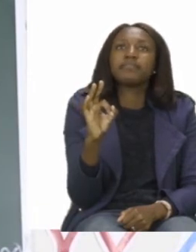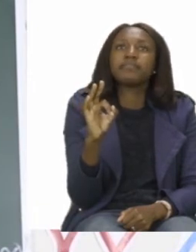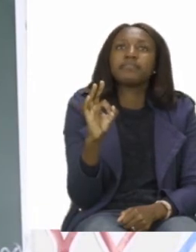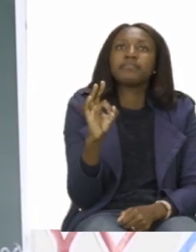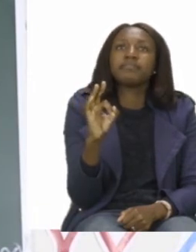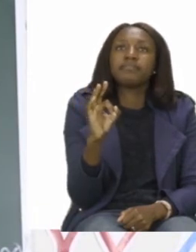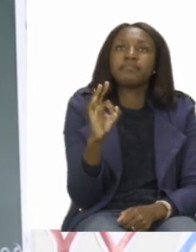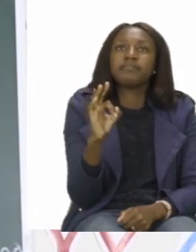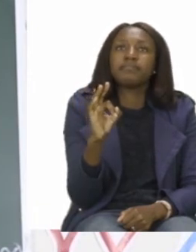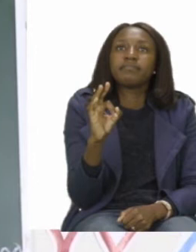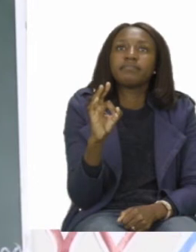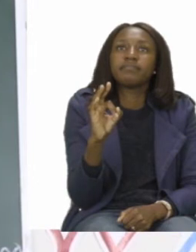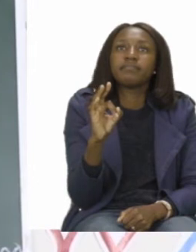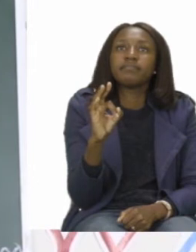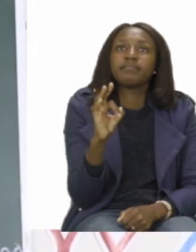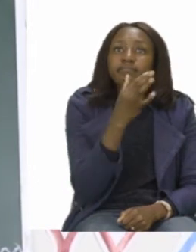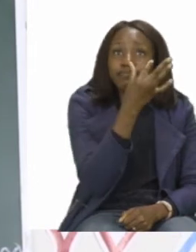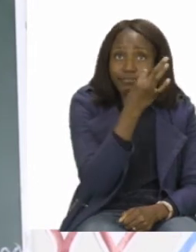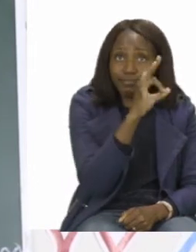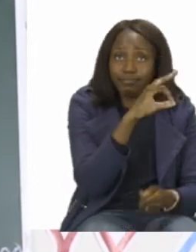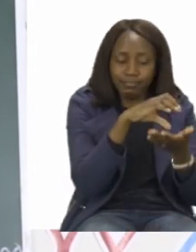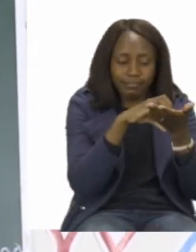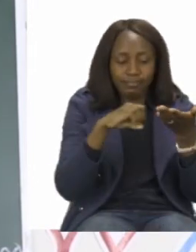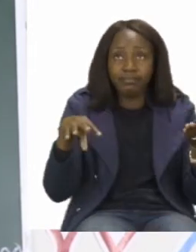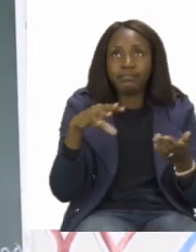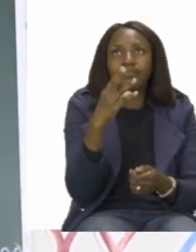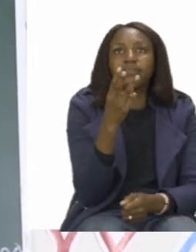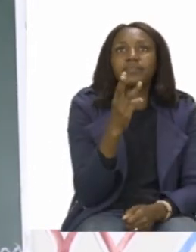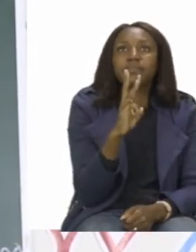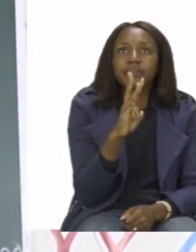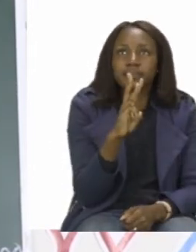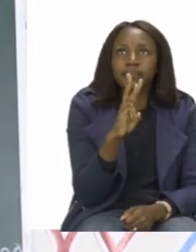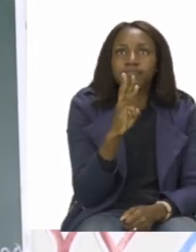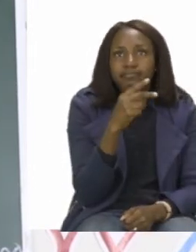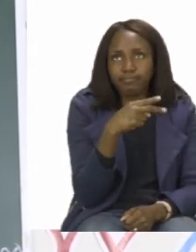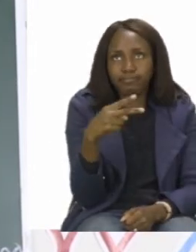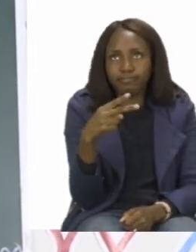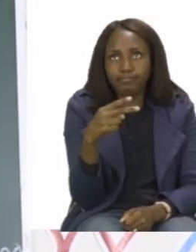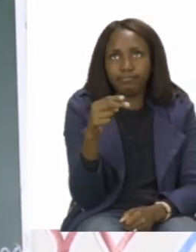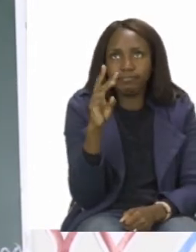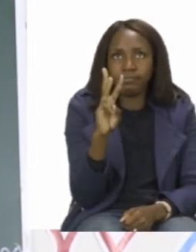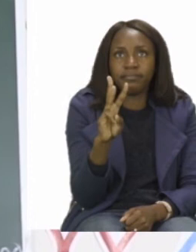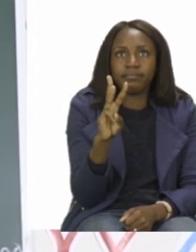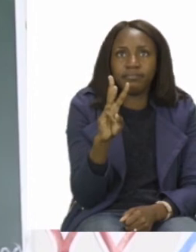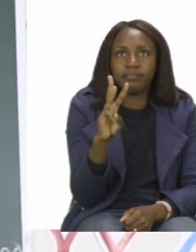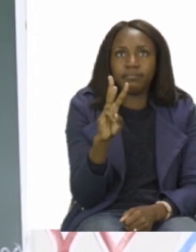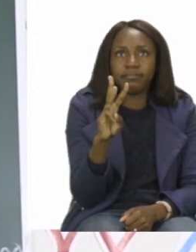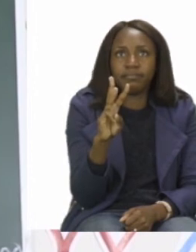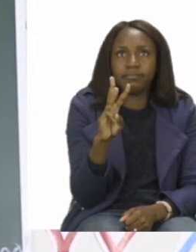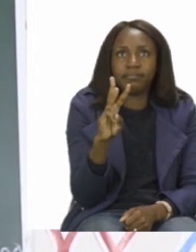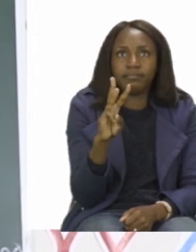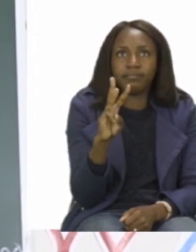Wonderful. Then we go ahead and we say 9 minus 6. Can we